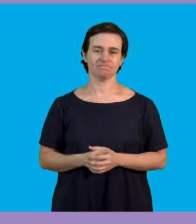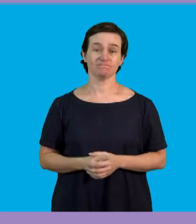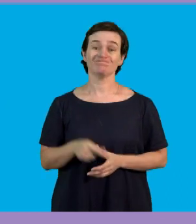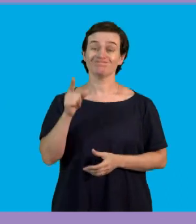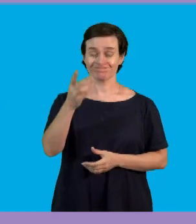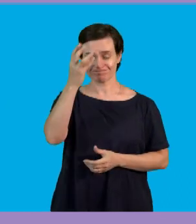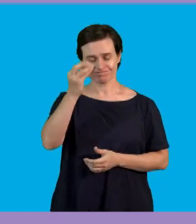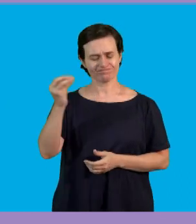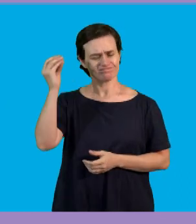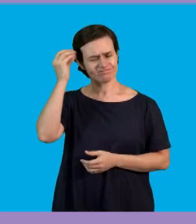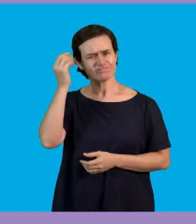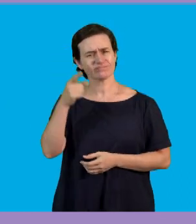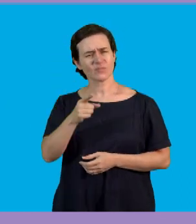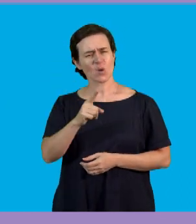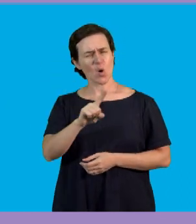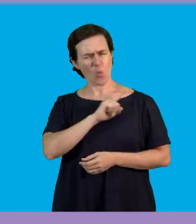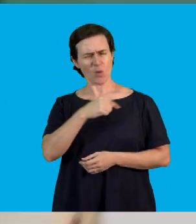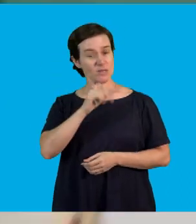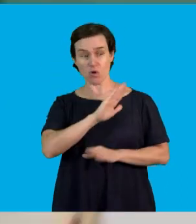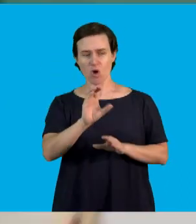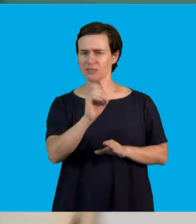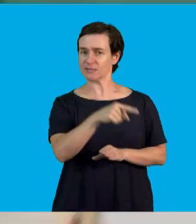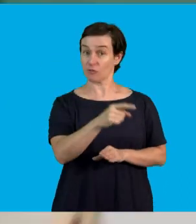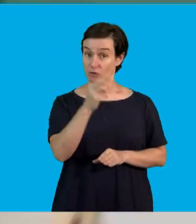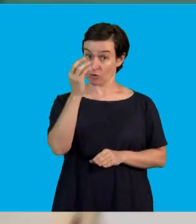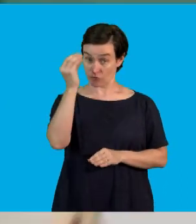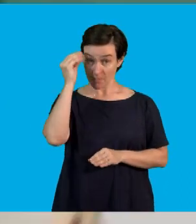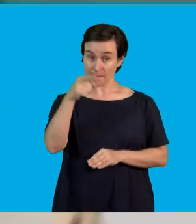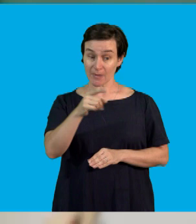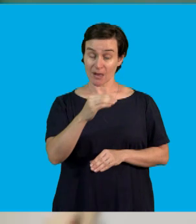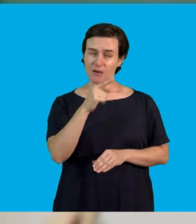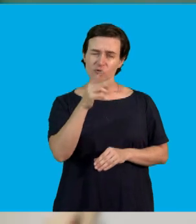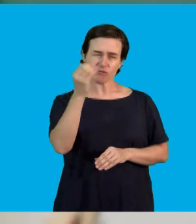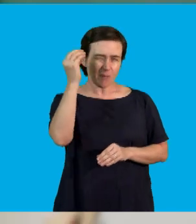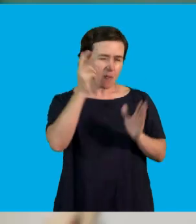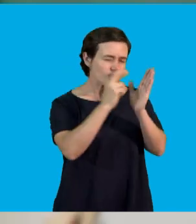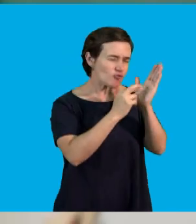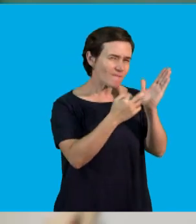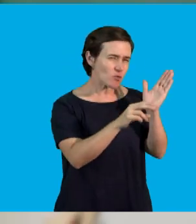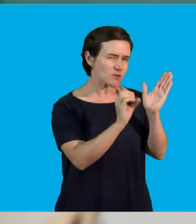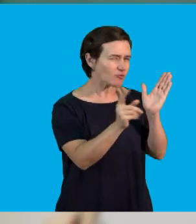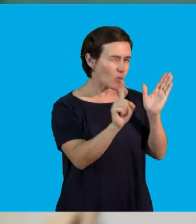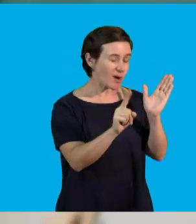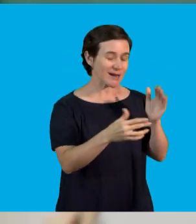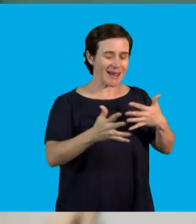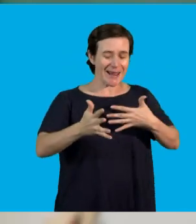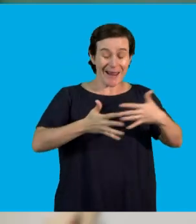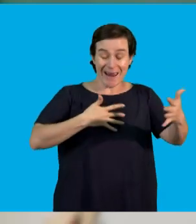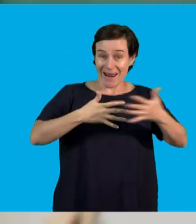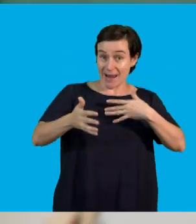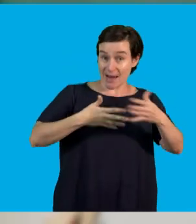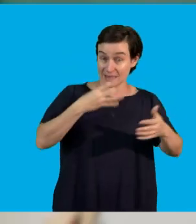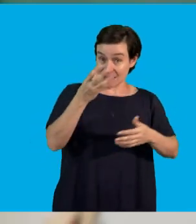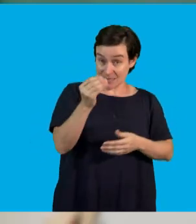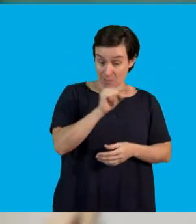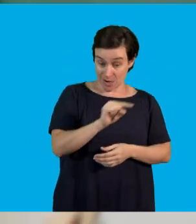the reason why we say except for 0, do you remember the properties of 0? We said that any number divided by 0 is non-real. So